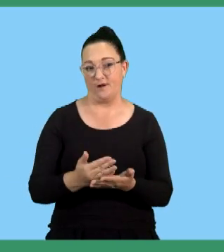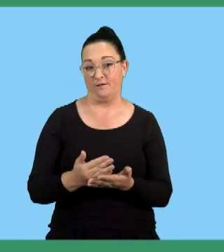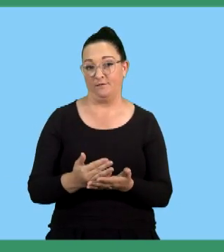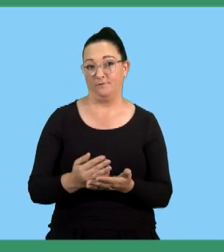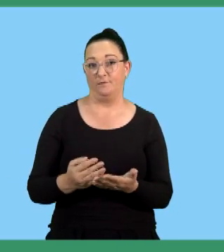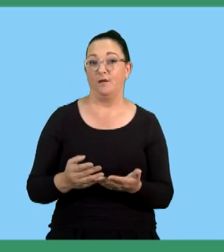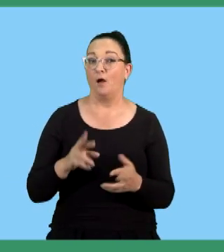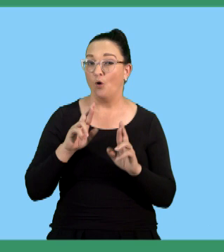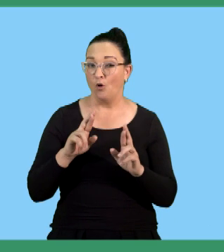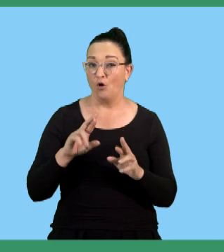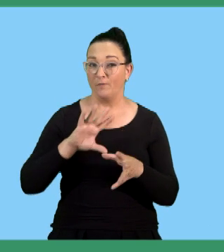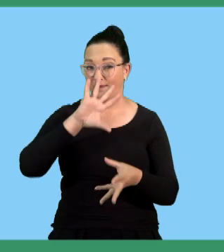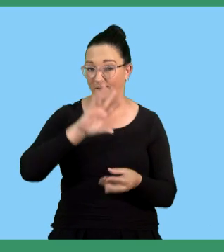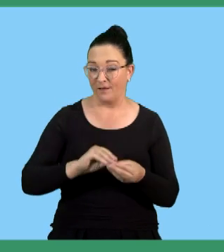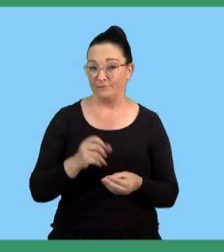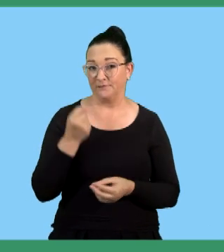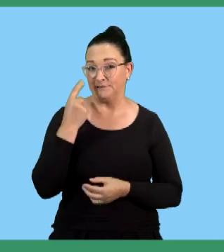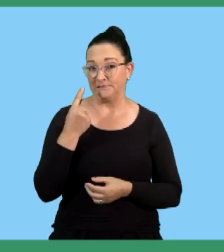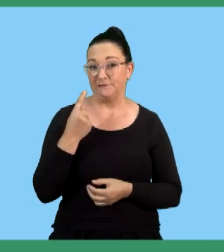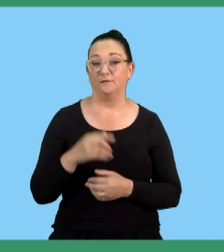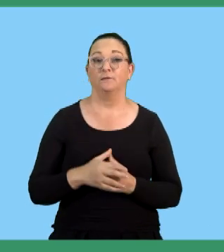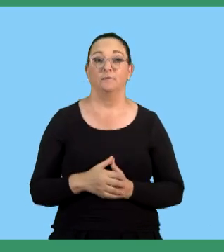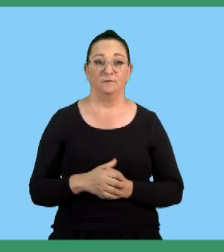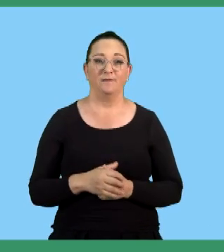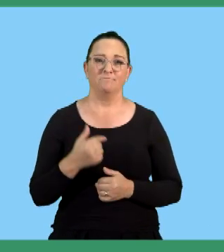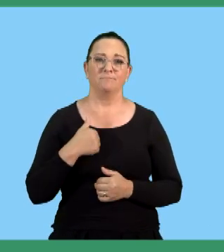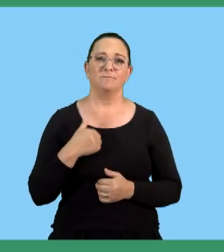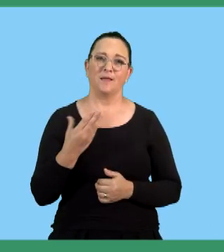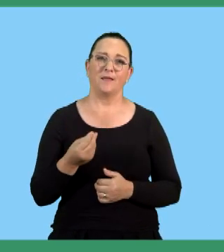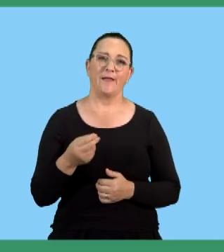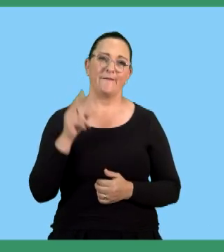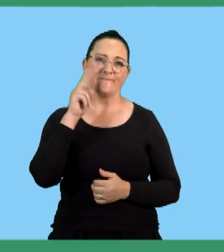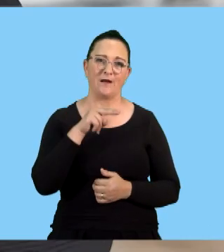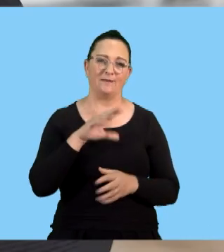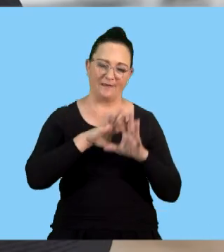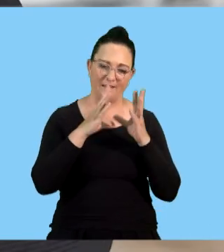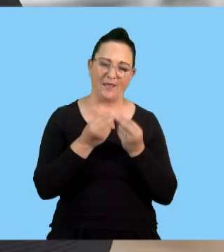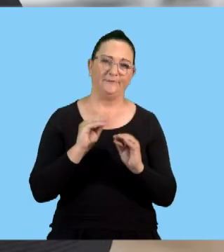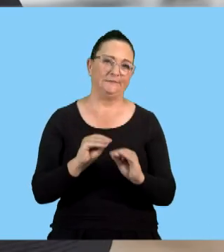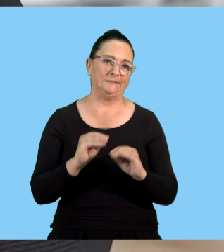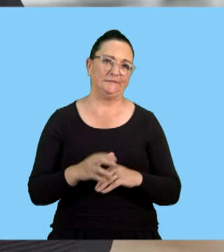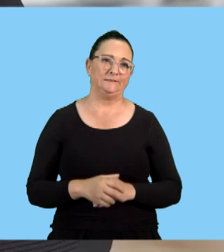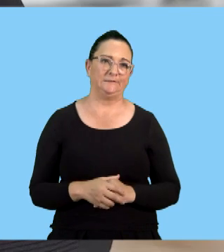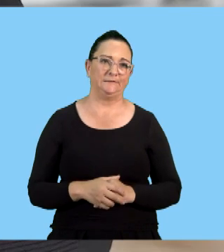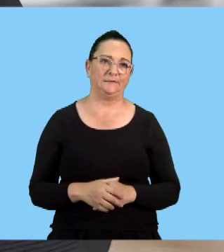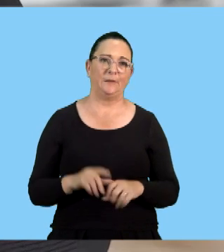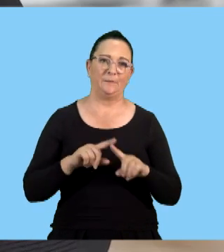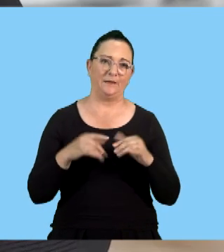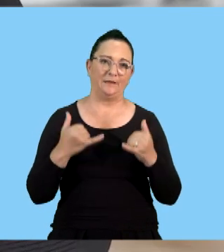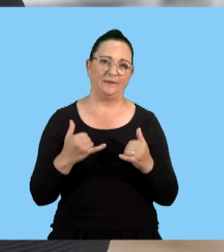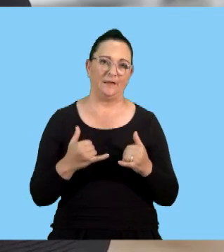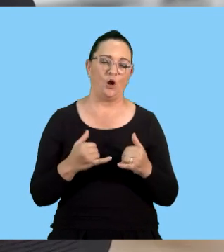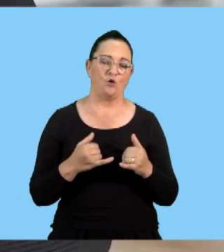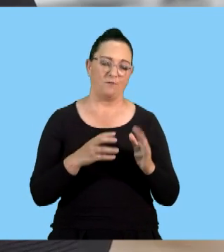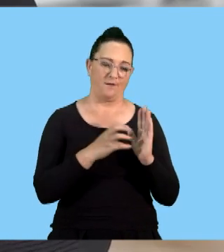I hope you understood everything because I understand and I had fun teaching all this. So for now, we're going to